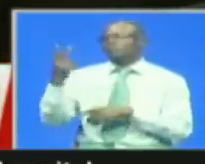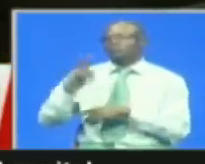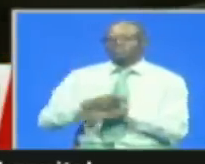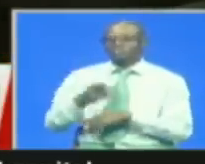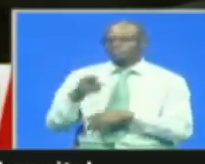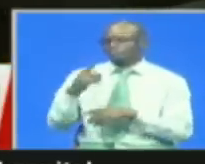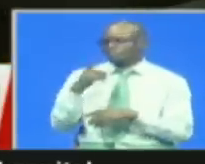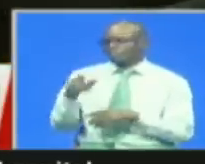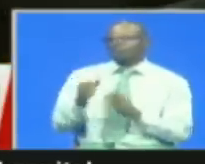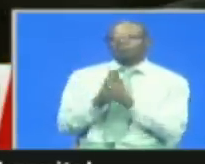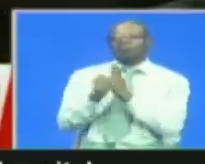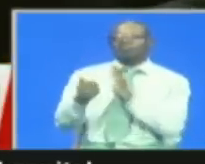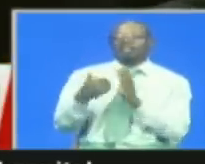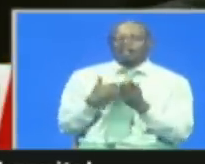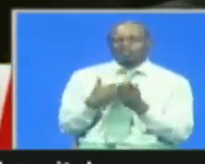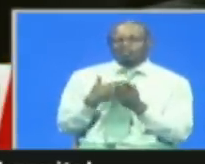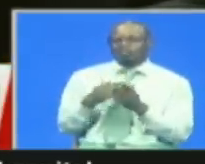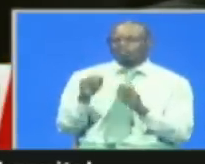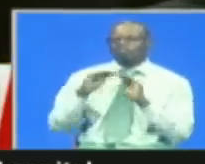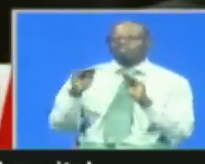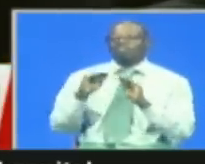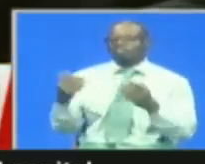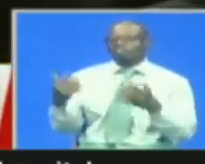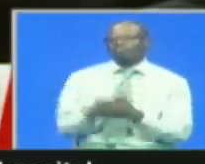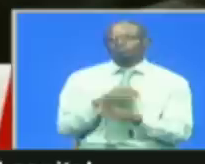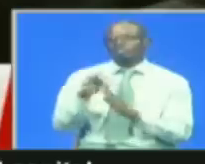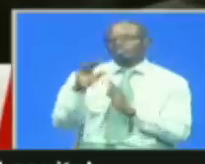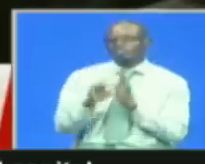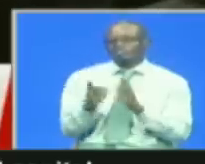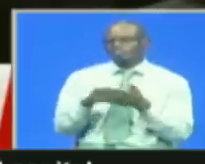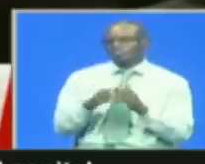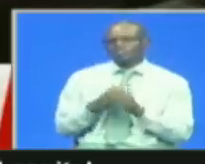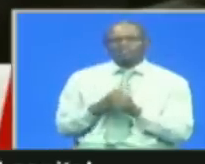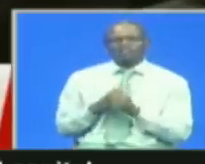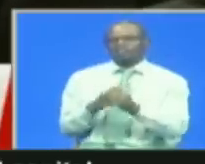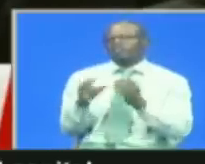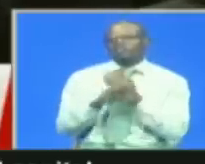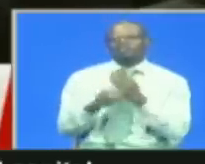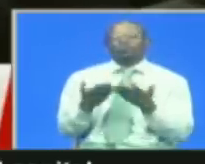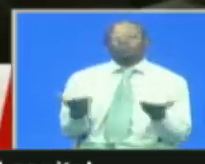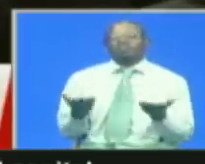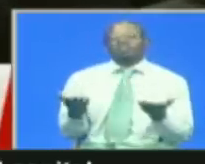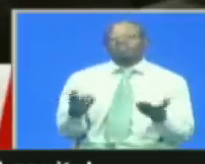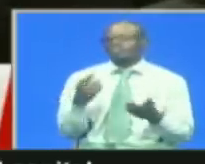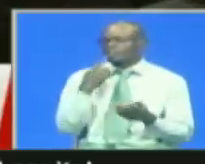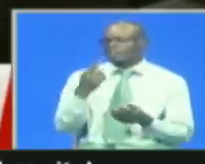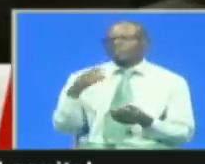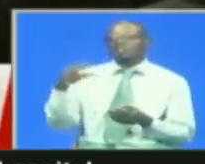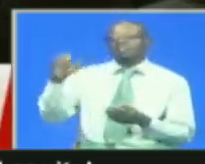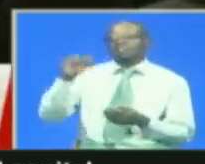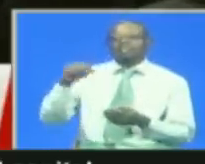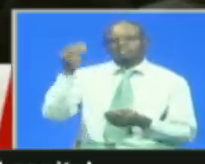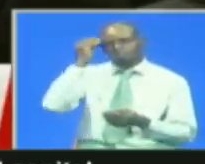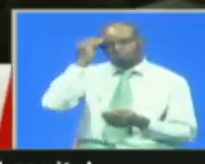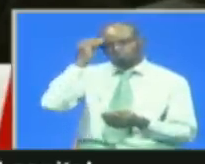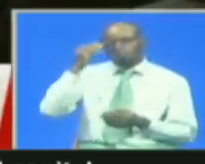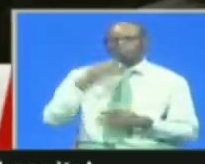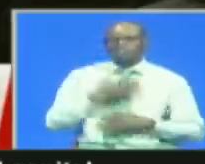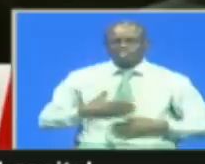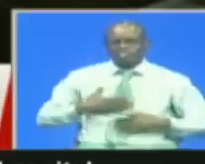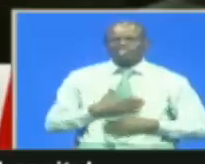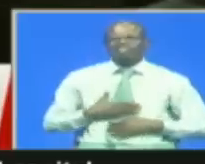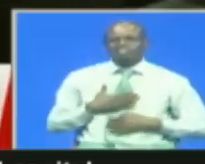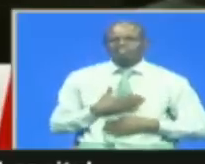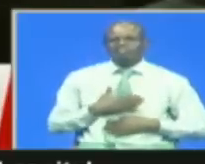kufundisha mtaala huu mpya. Tuwapeleka wapi nchi? Mwambie ni Magoha tafadhali. Mwambie ni Magoha